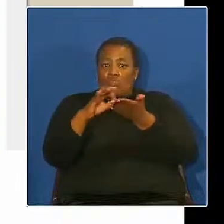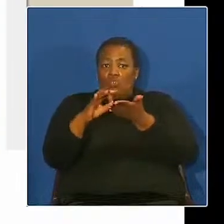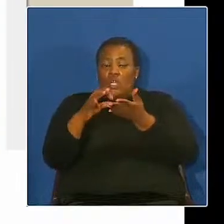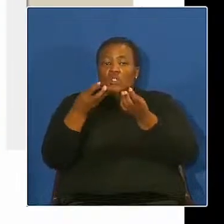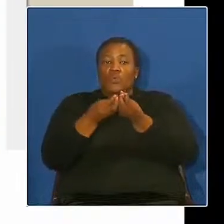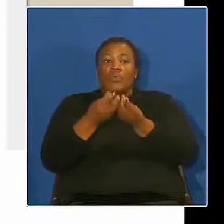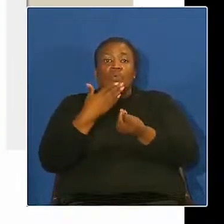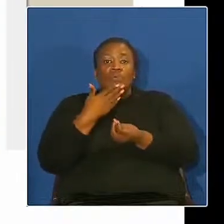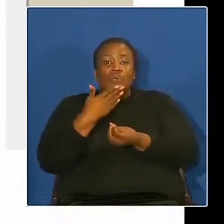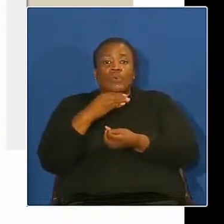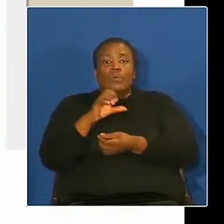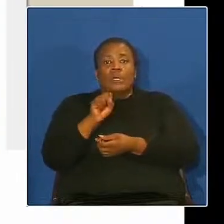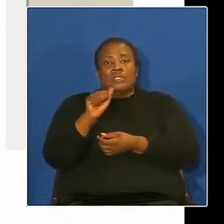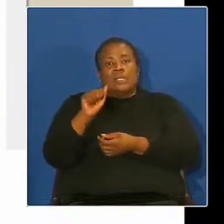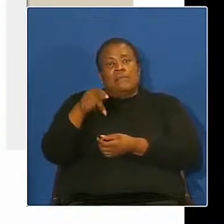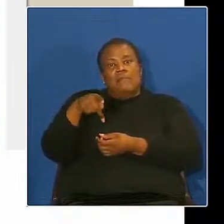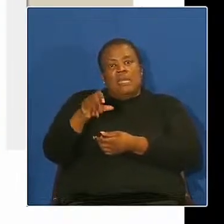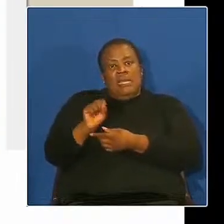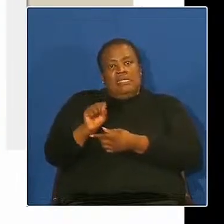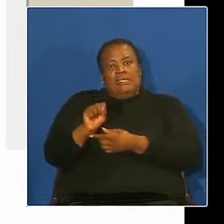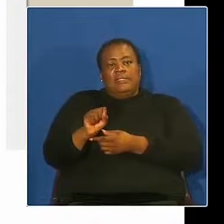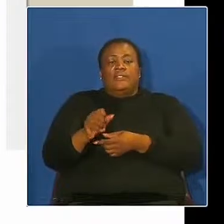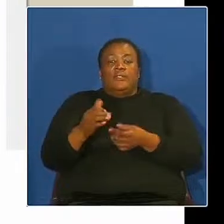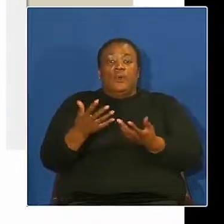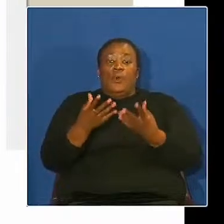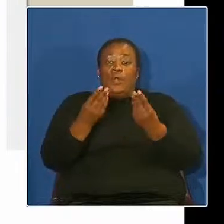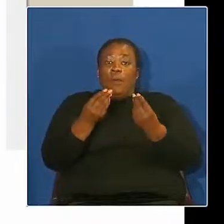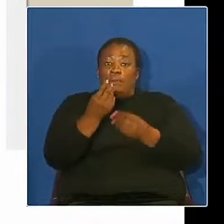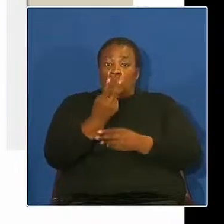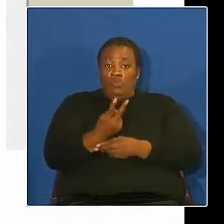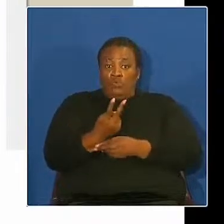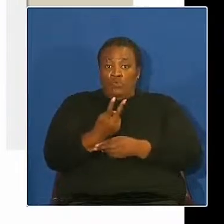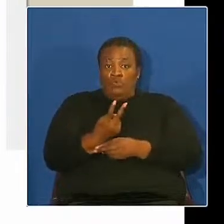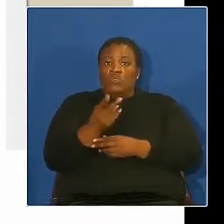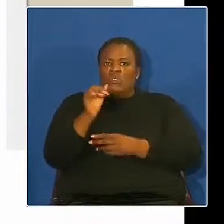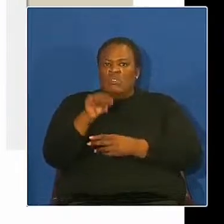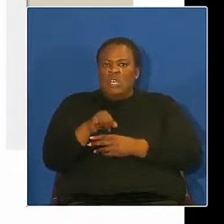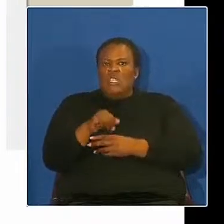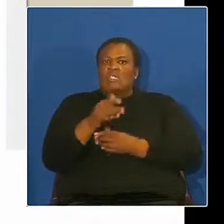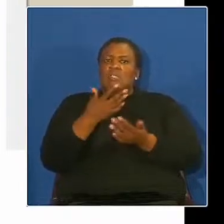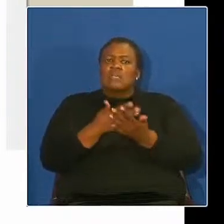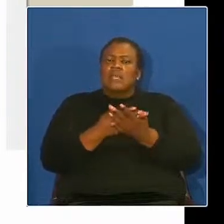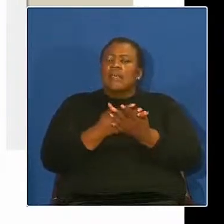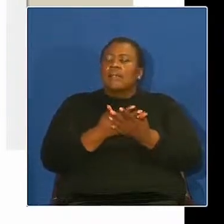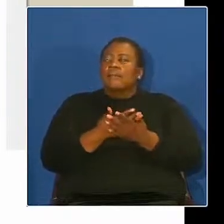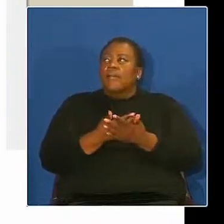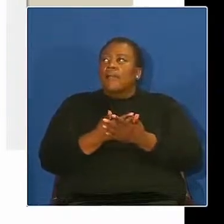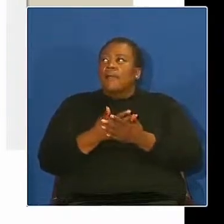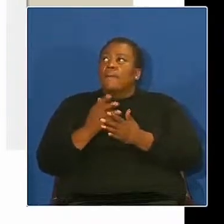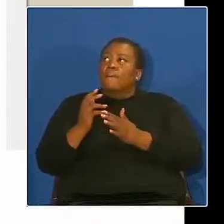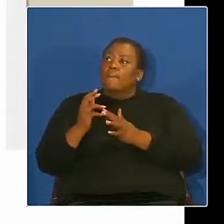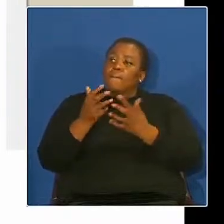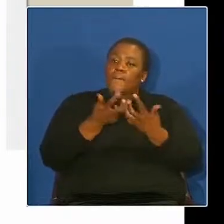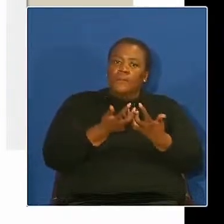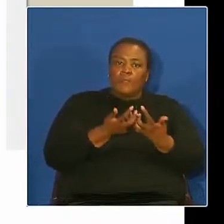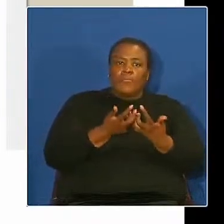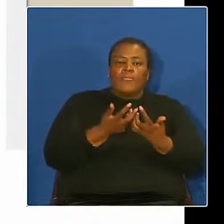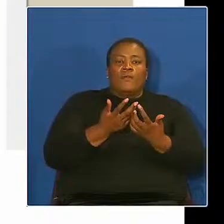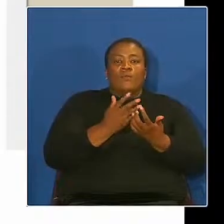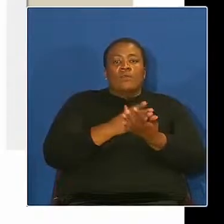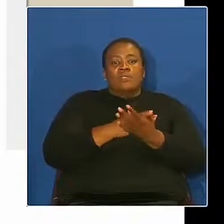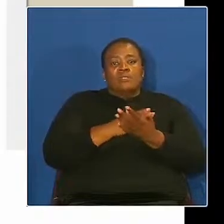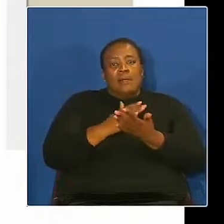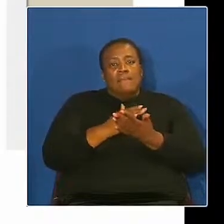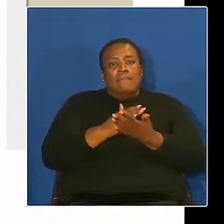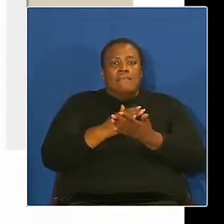Again, on number 2, although it can talk to some of the charts that we have been